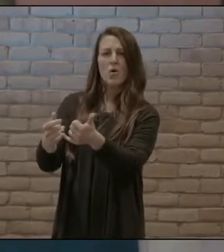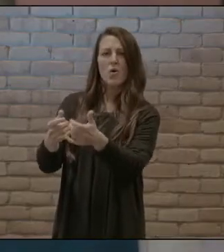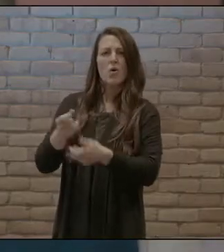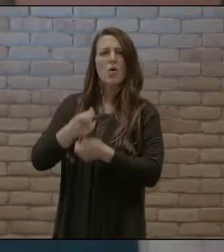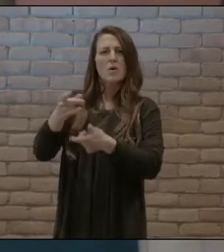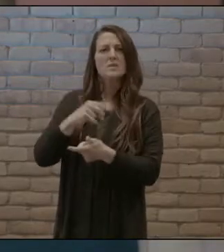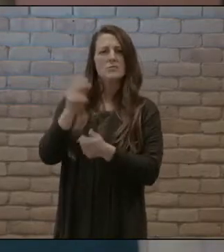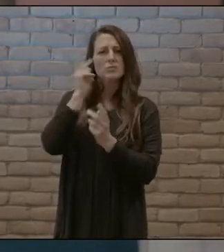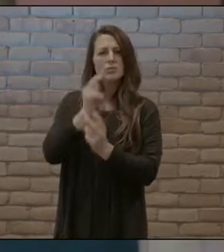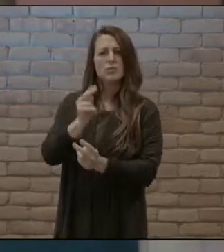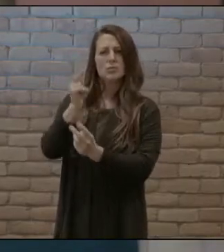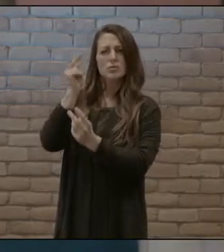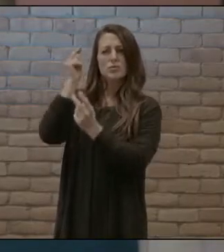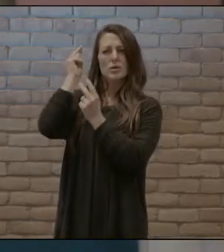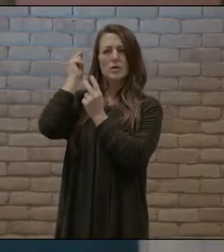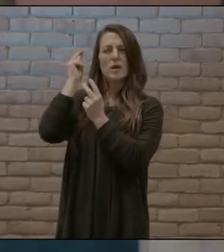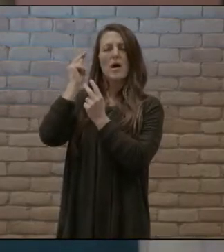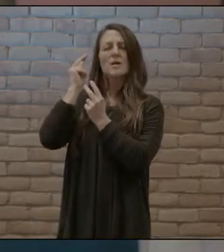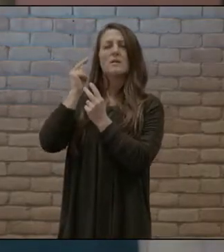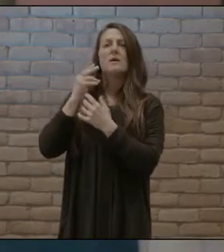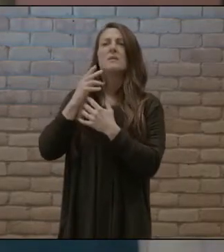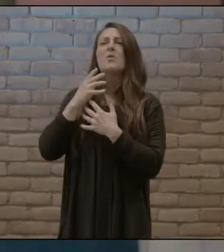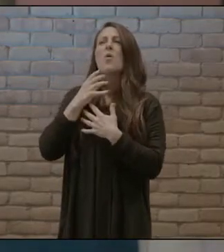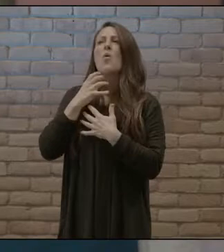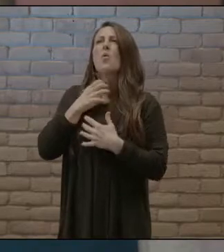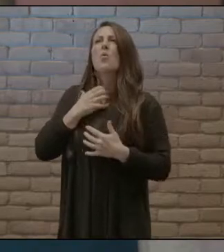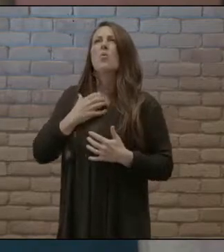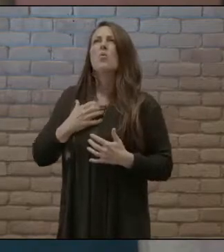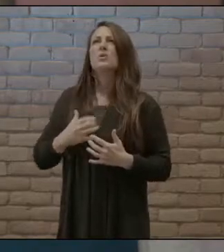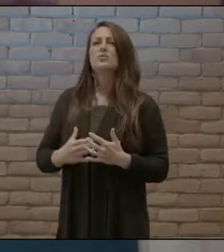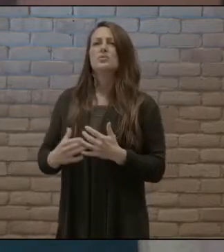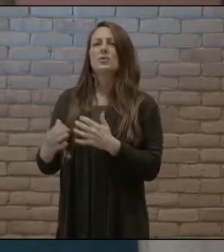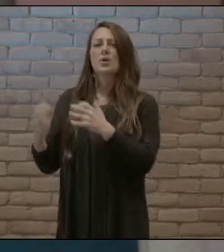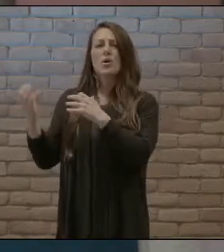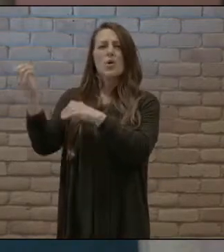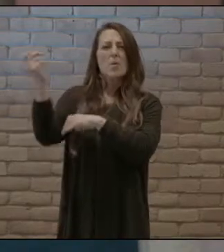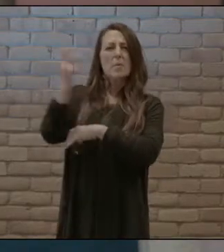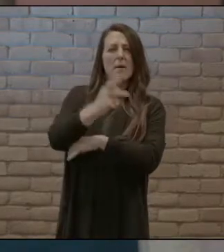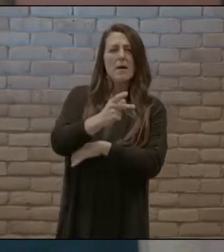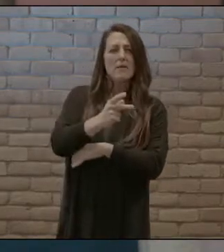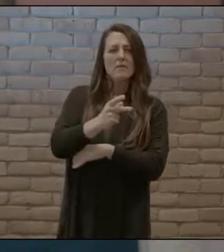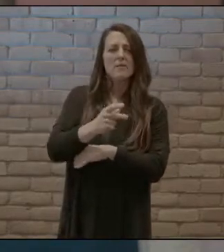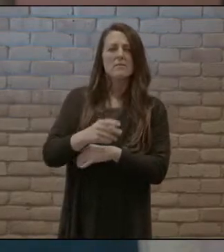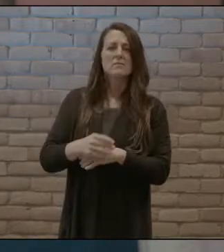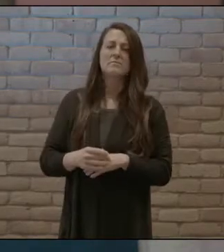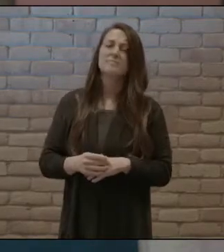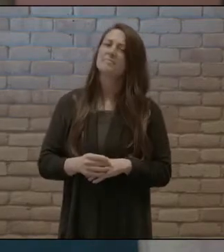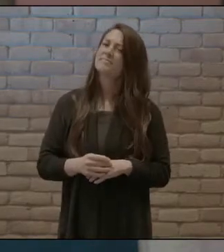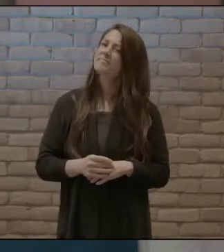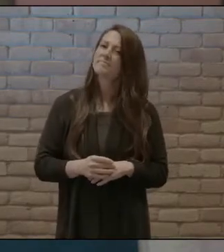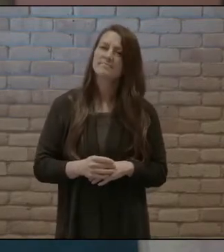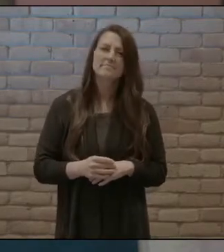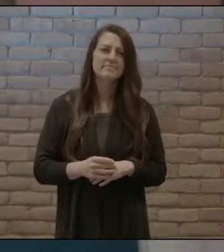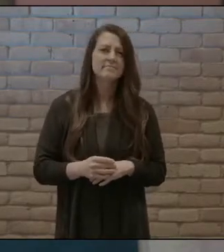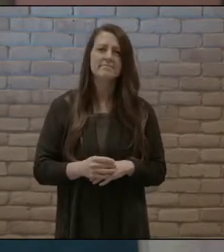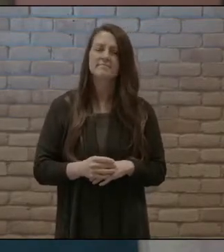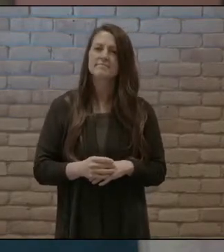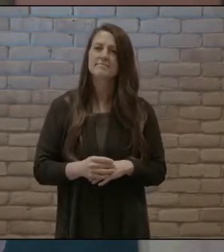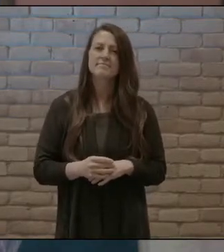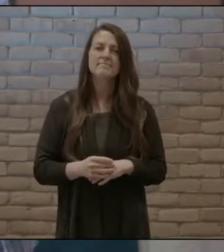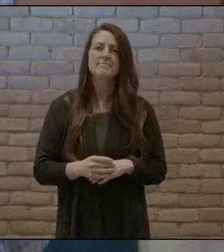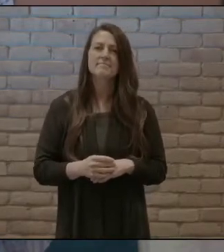distorted way. The challenge of their present made them look at their past in a very distorted